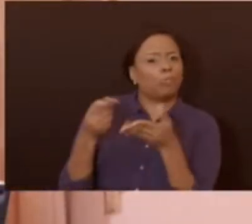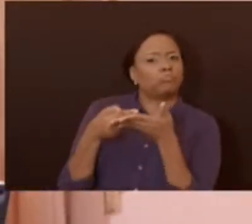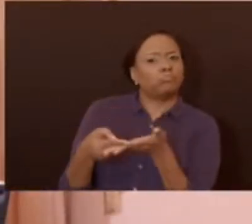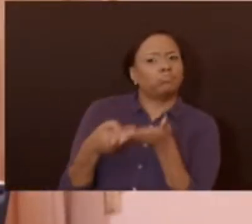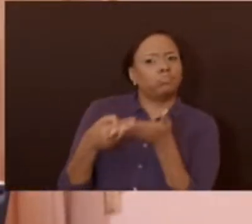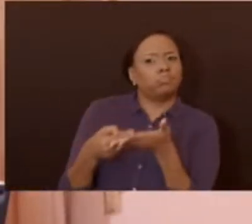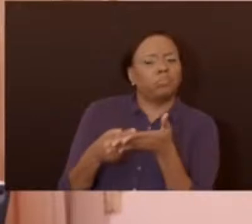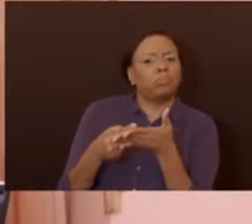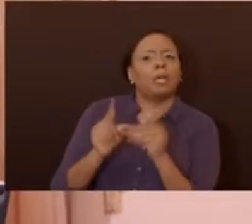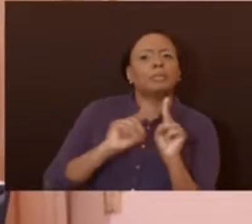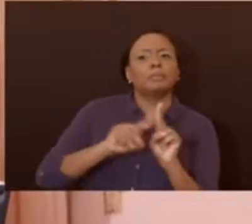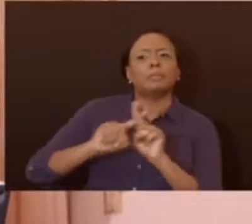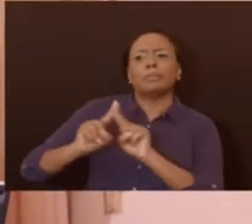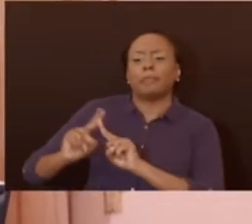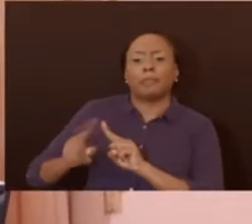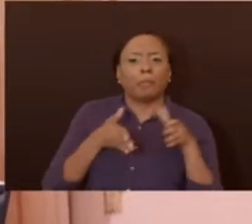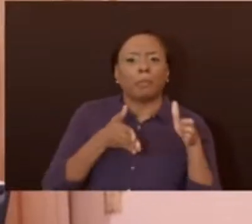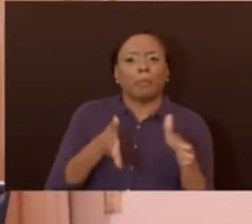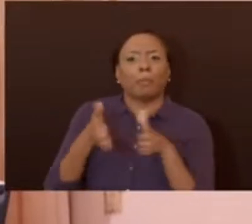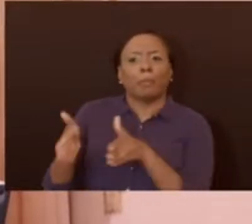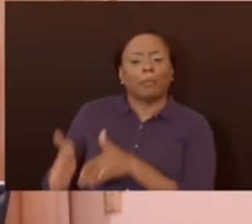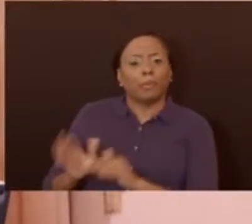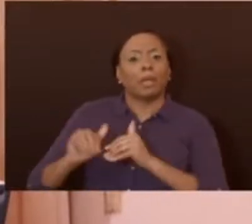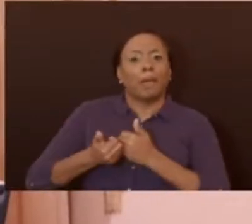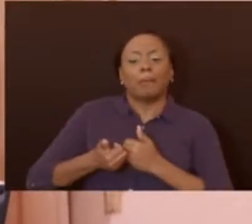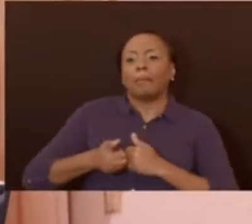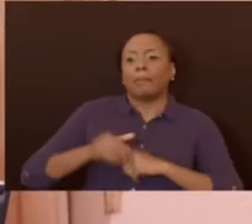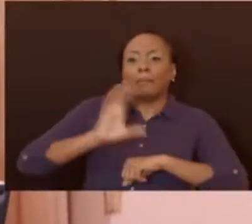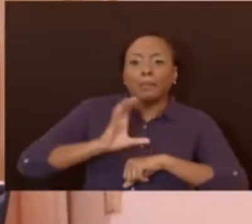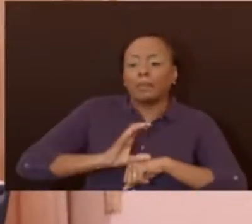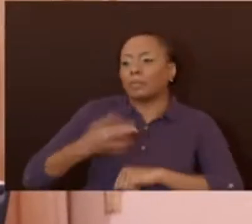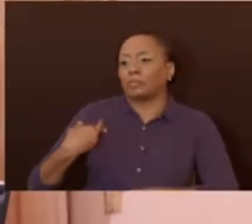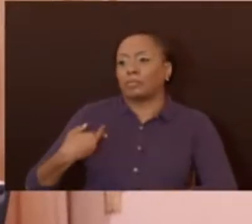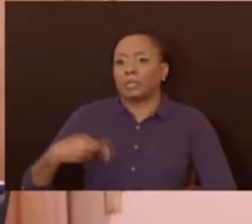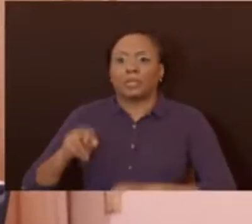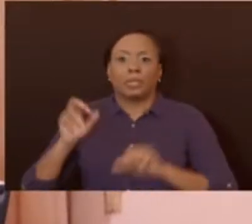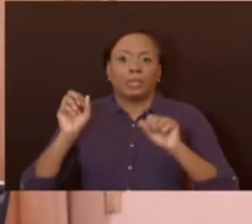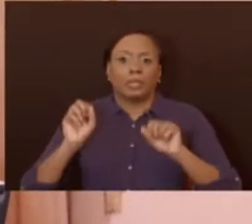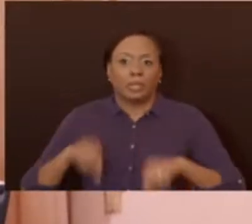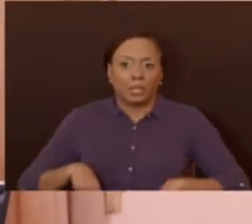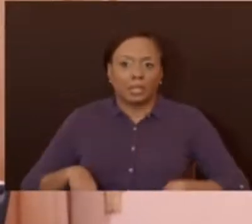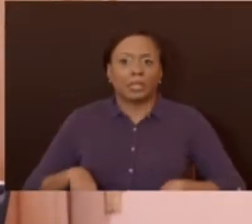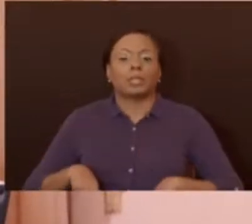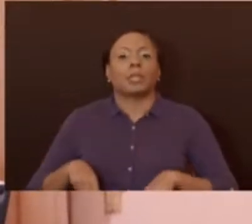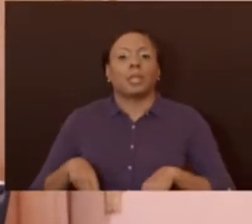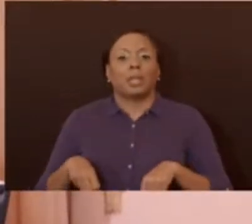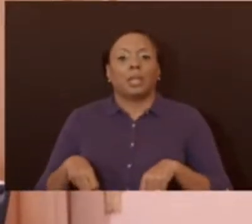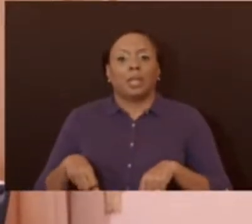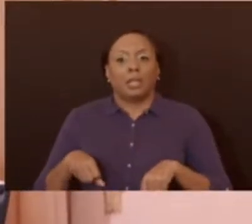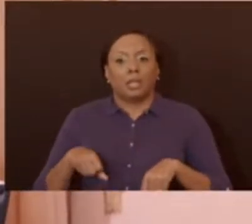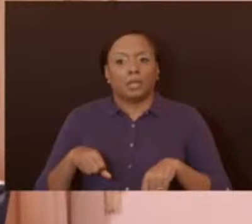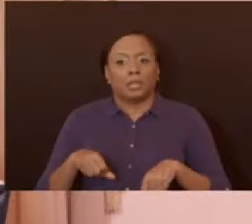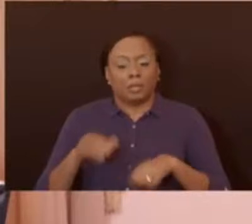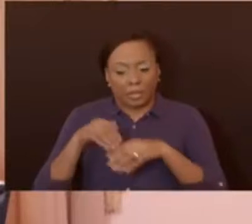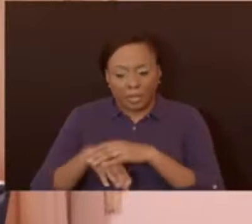the various ways in which congregations can meet the minimum COVID requirements, keep